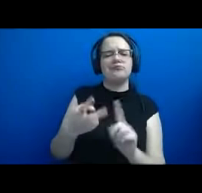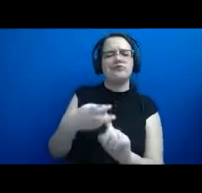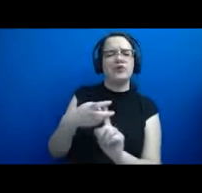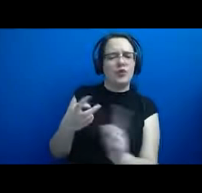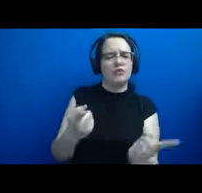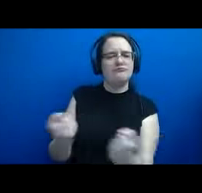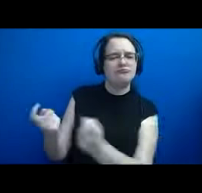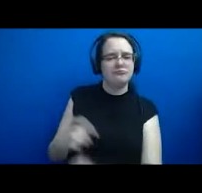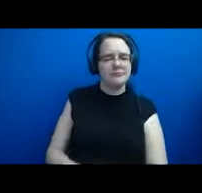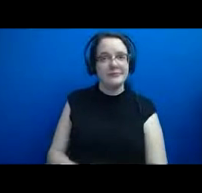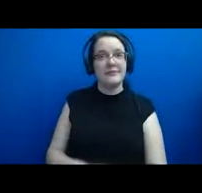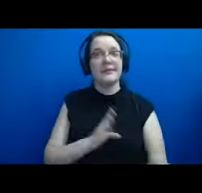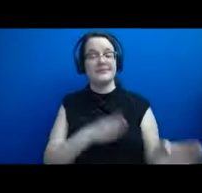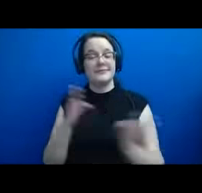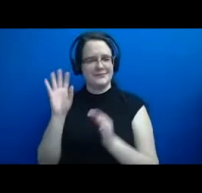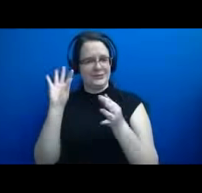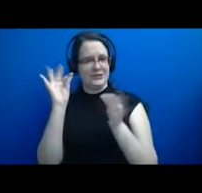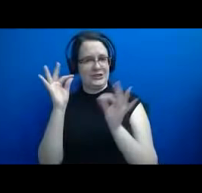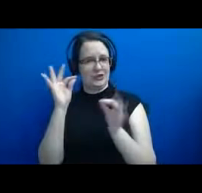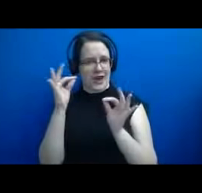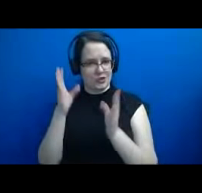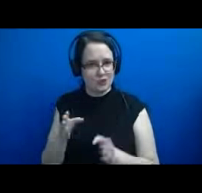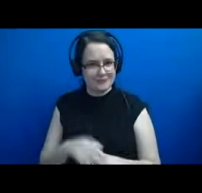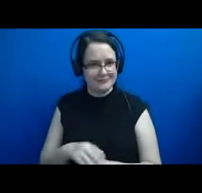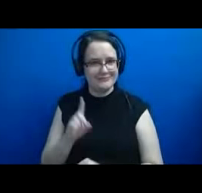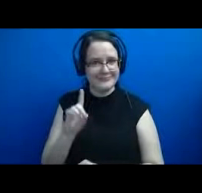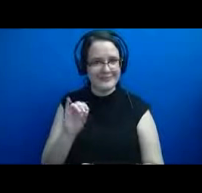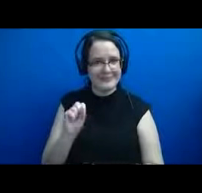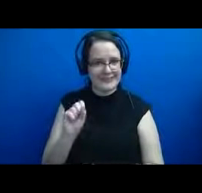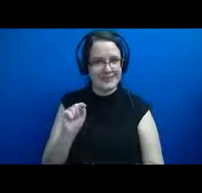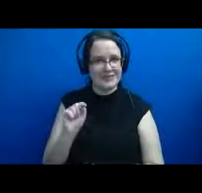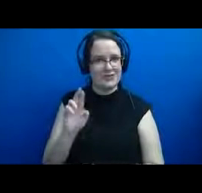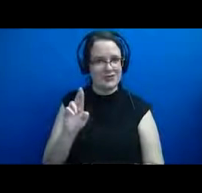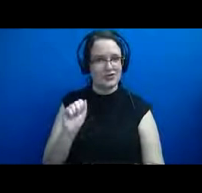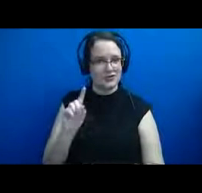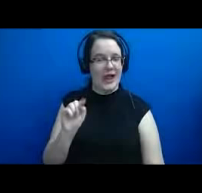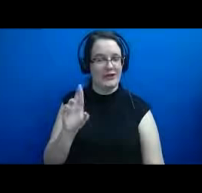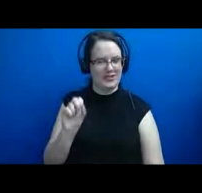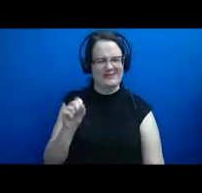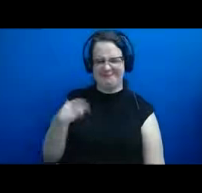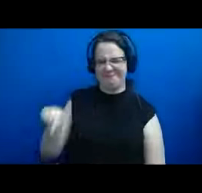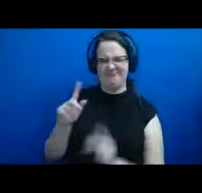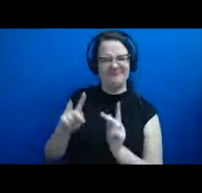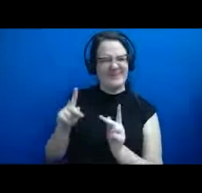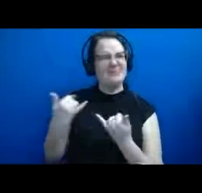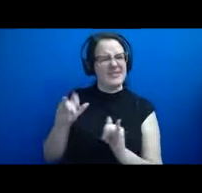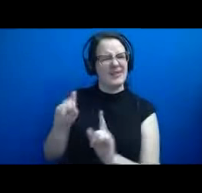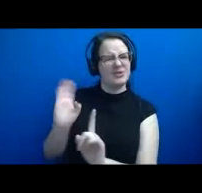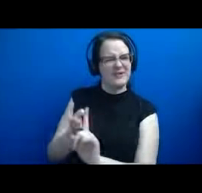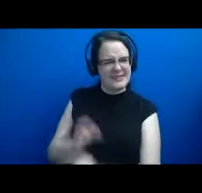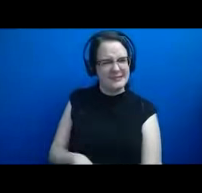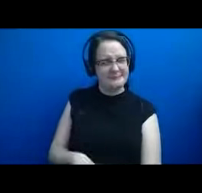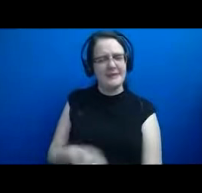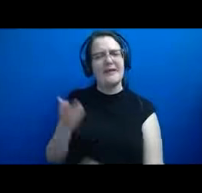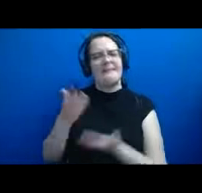Then there's the distractors. They're the ones that need to be convinced, right? They're the ones that aren't on